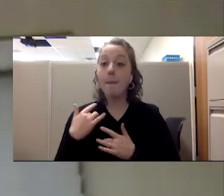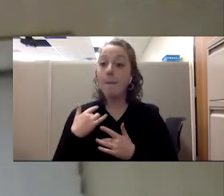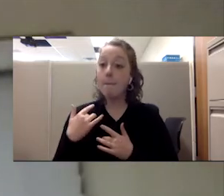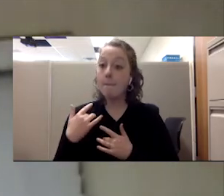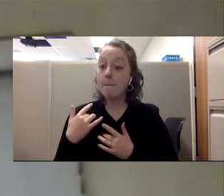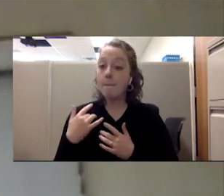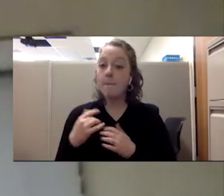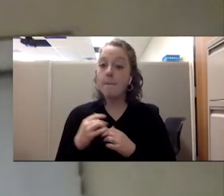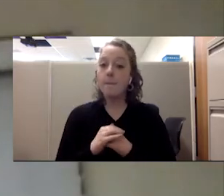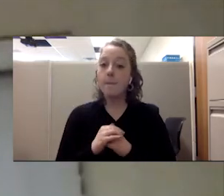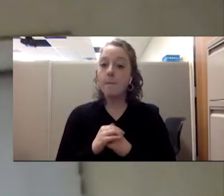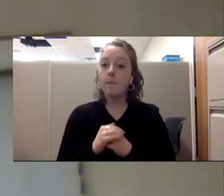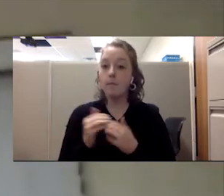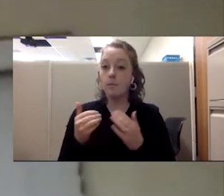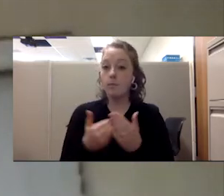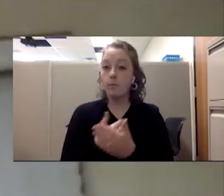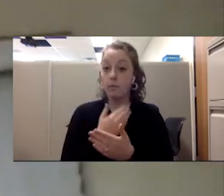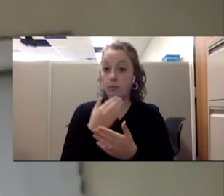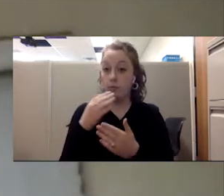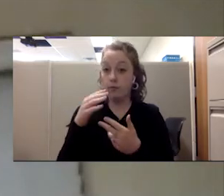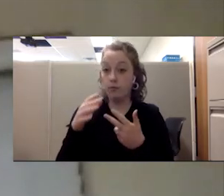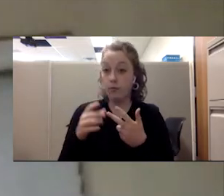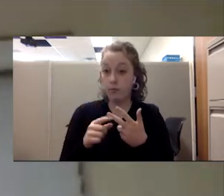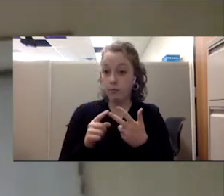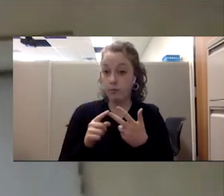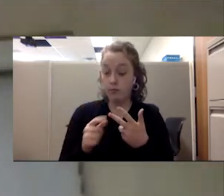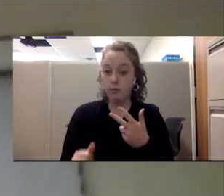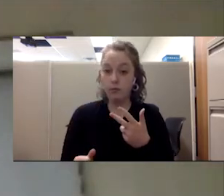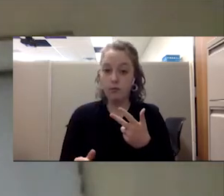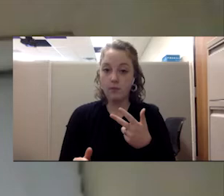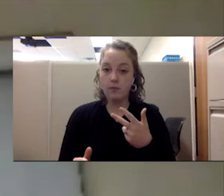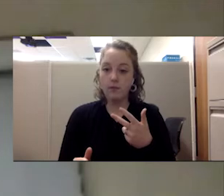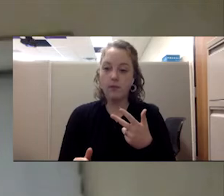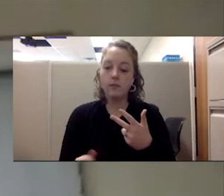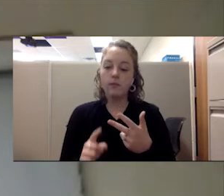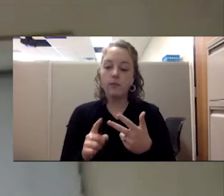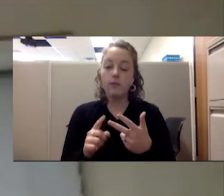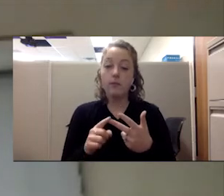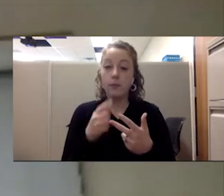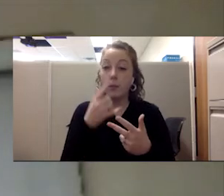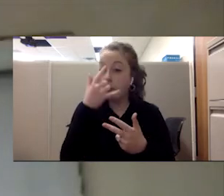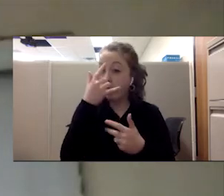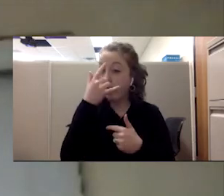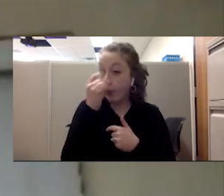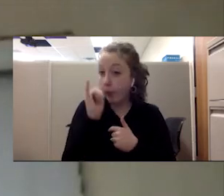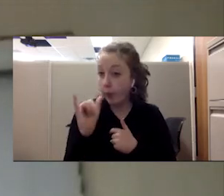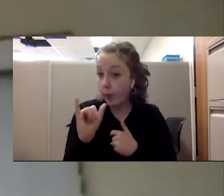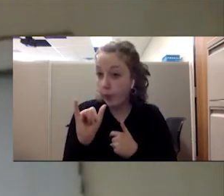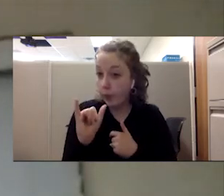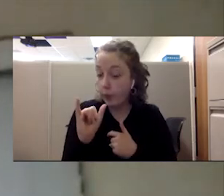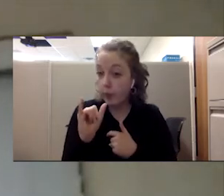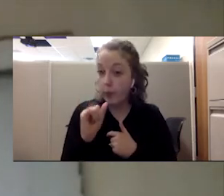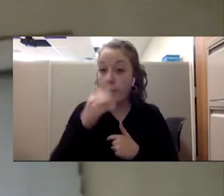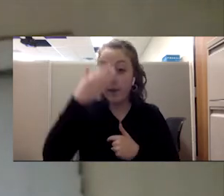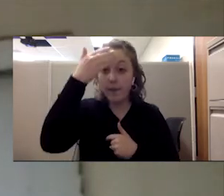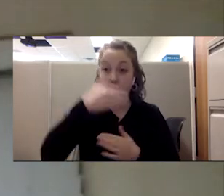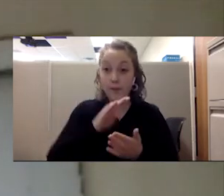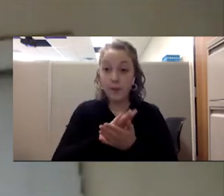the new option right now it looks like it has the front of the school facing New